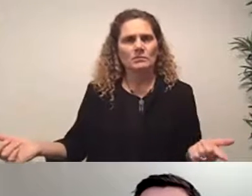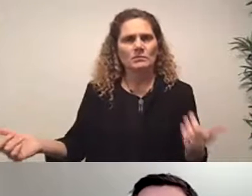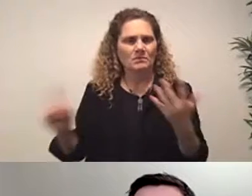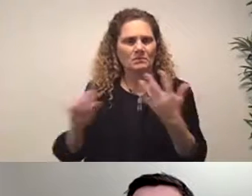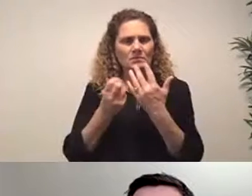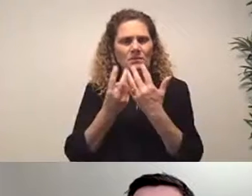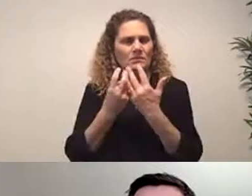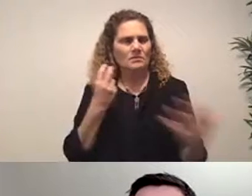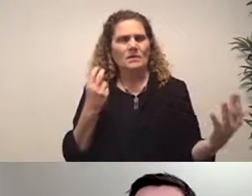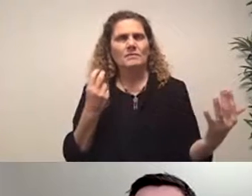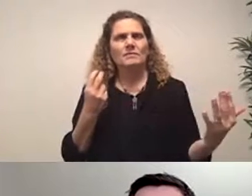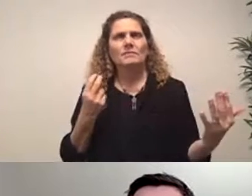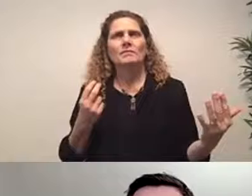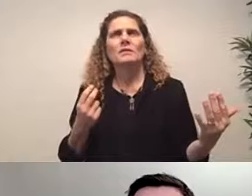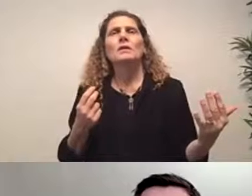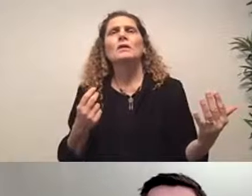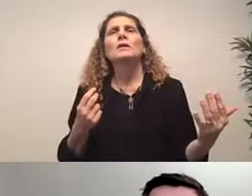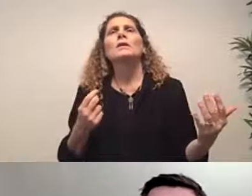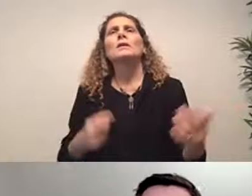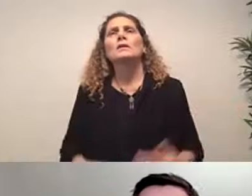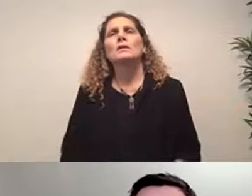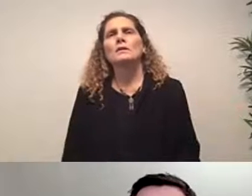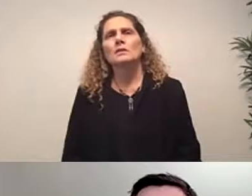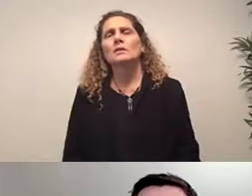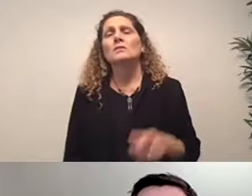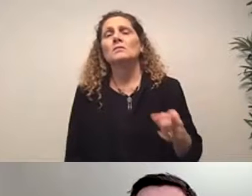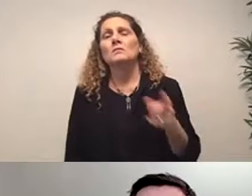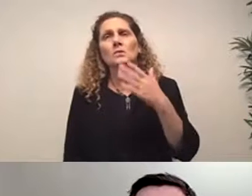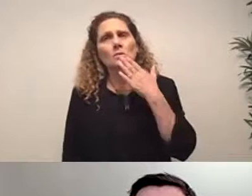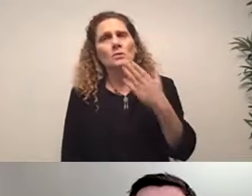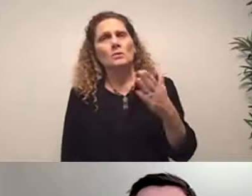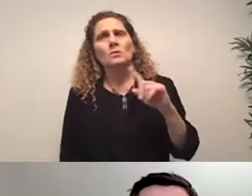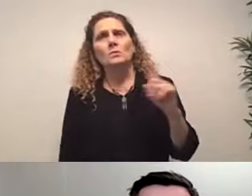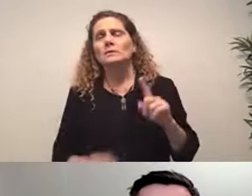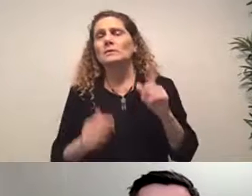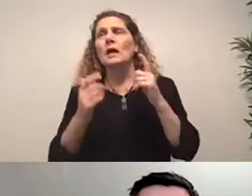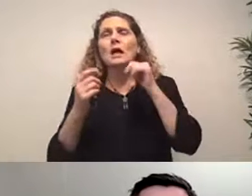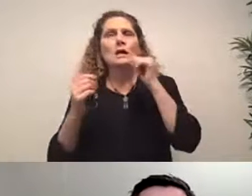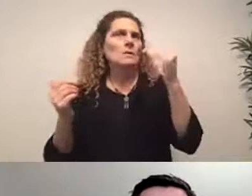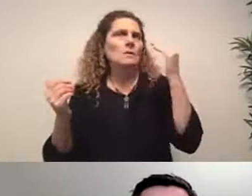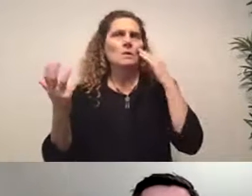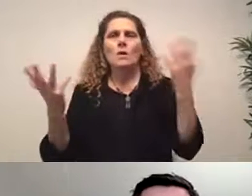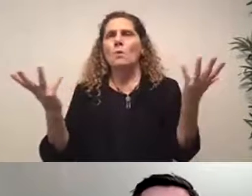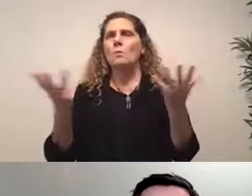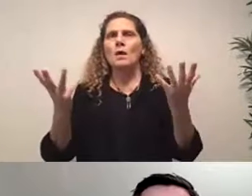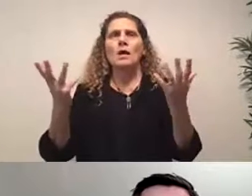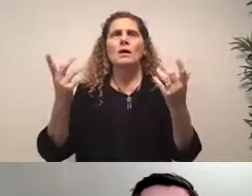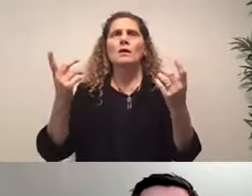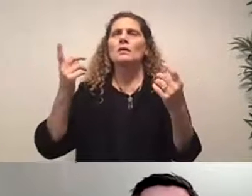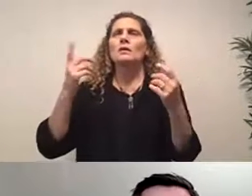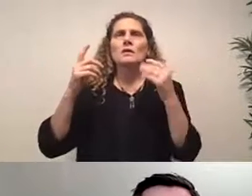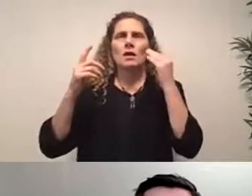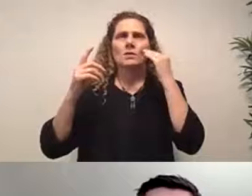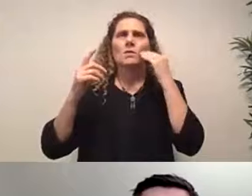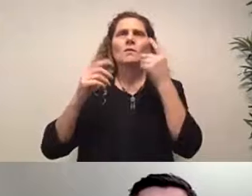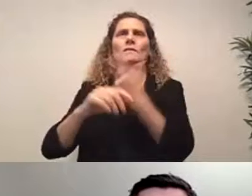logistics involved in rolling out the vaccine, but I think we've seen quite a few people vaccinated, and we'll see many, many more in the